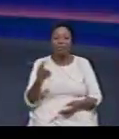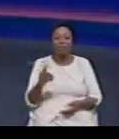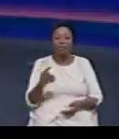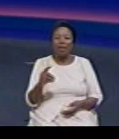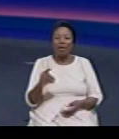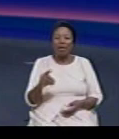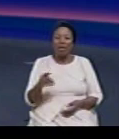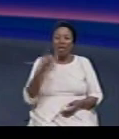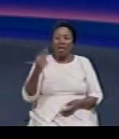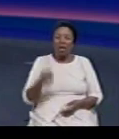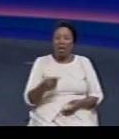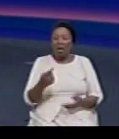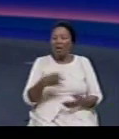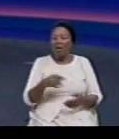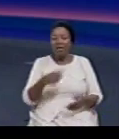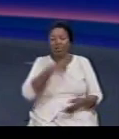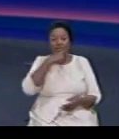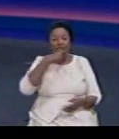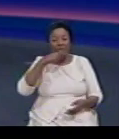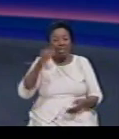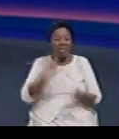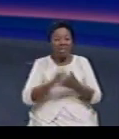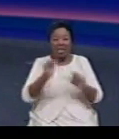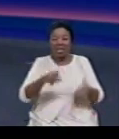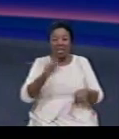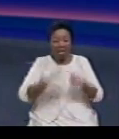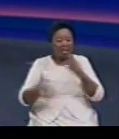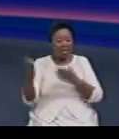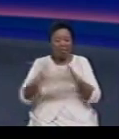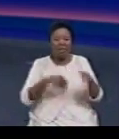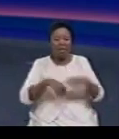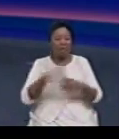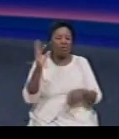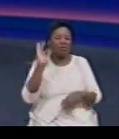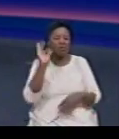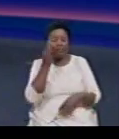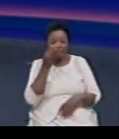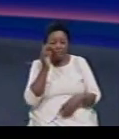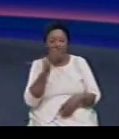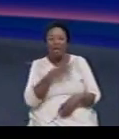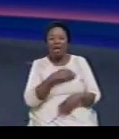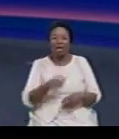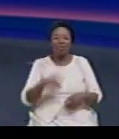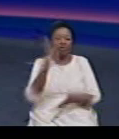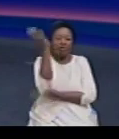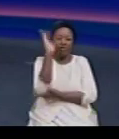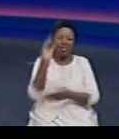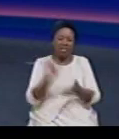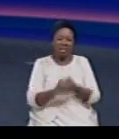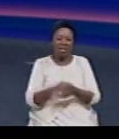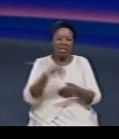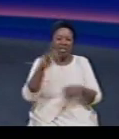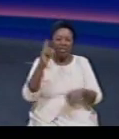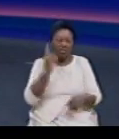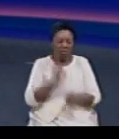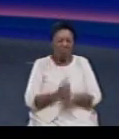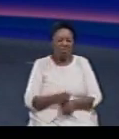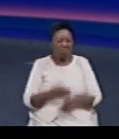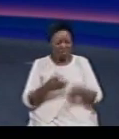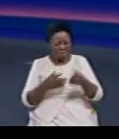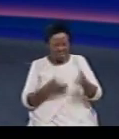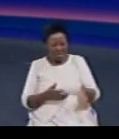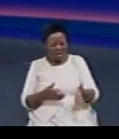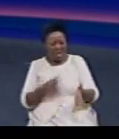fruitless trees. There are unprofitable trees. There are, you know, trees that just ruin and wreck